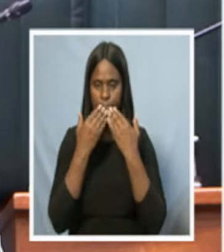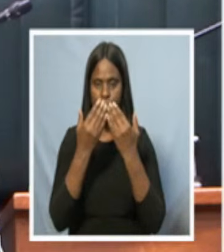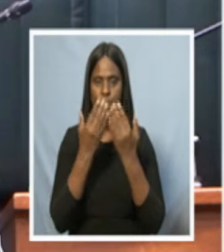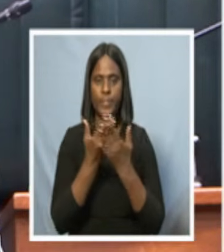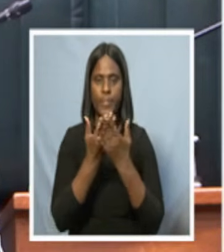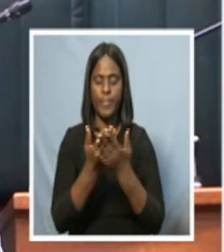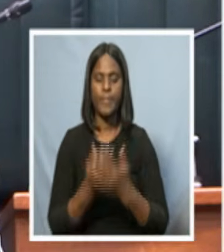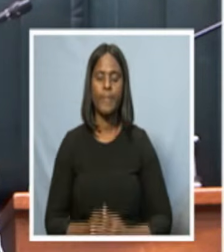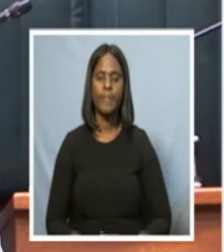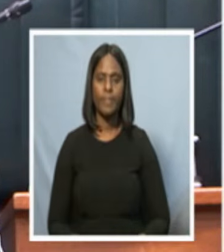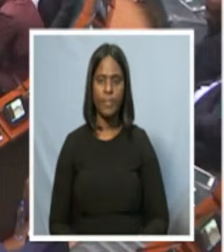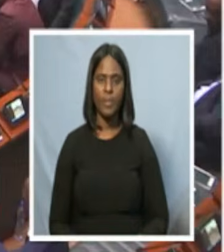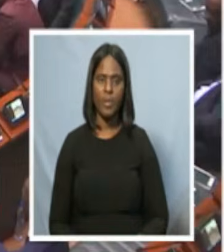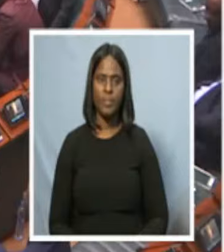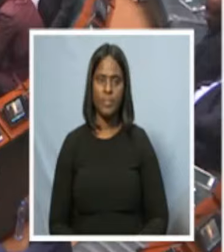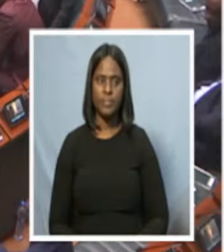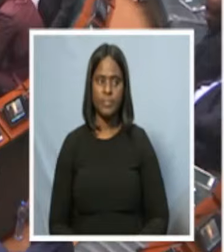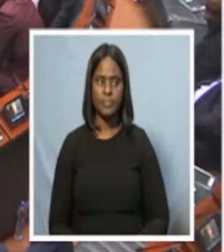submit.